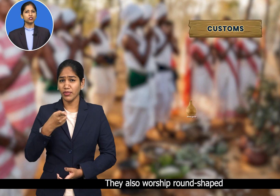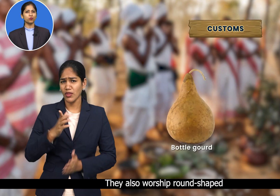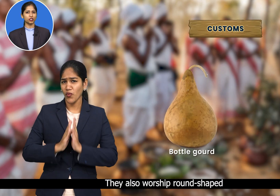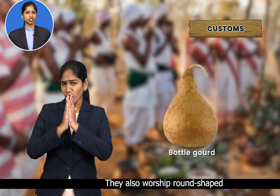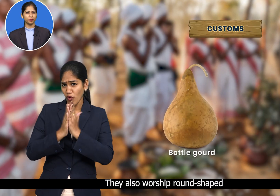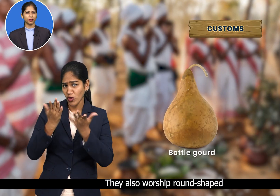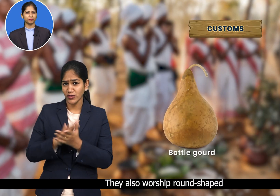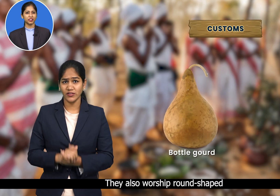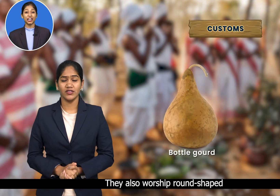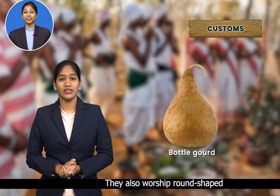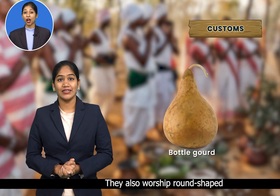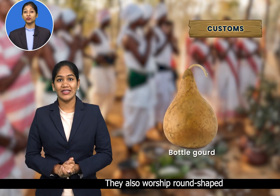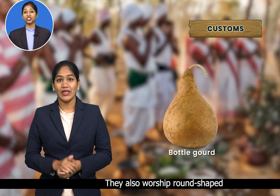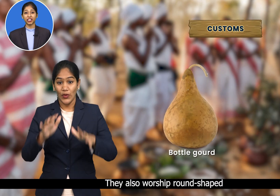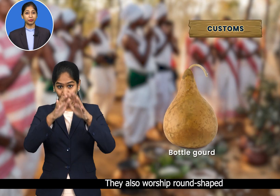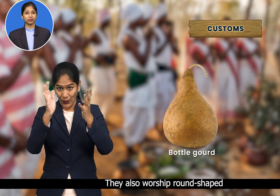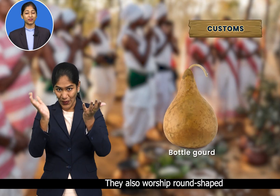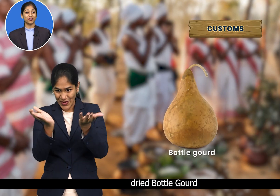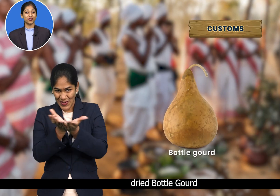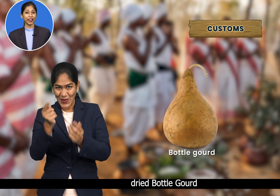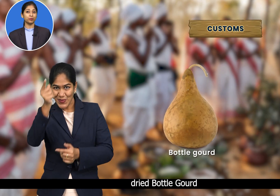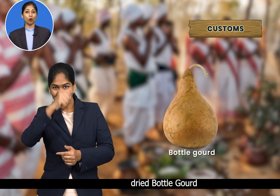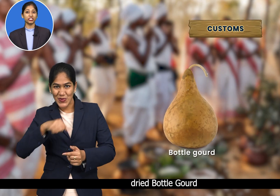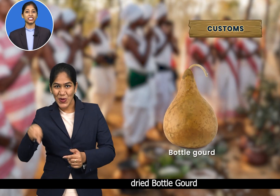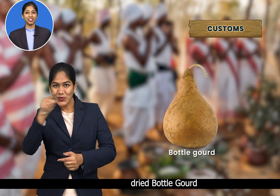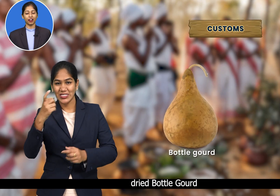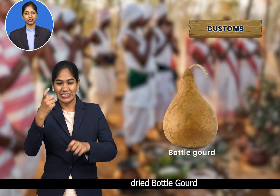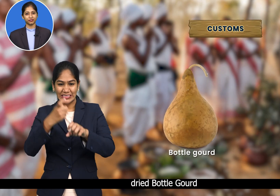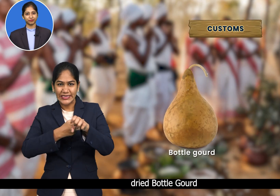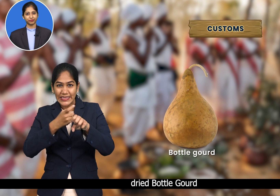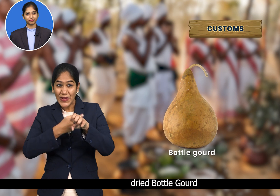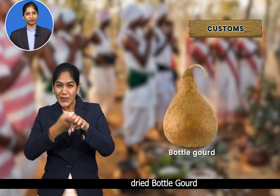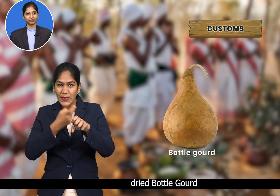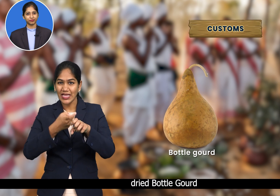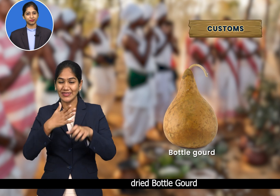They also worship round-shaped dried bottle gourd